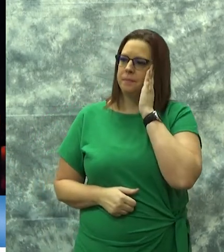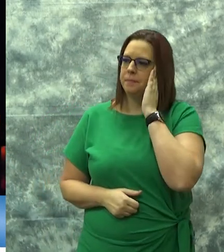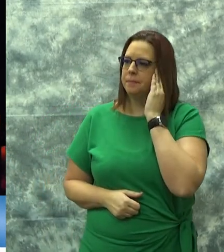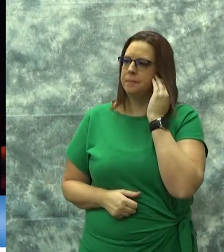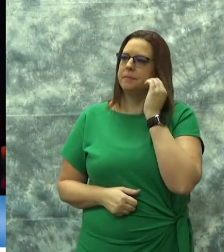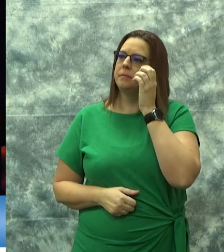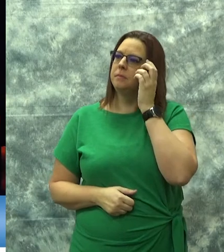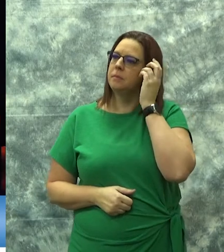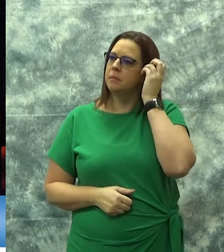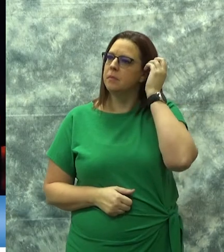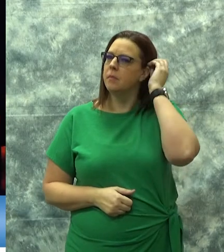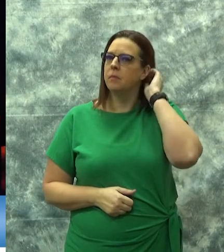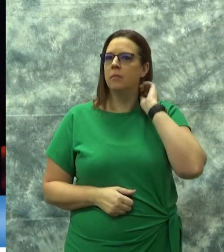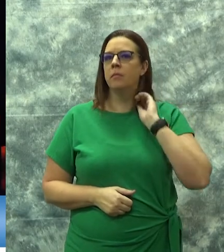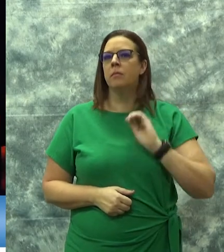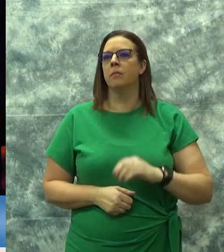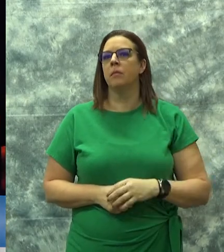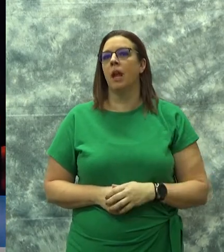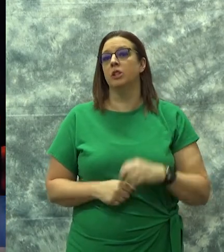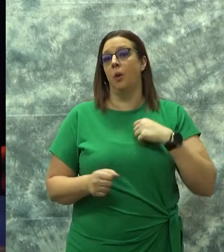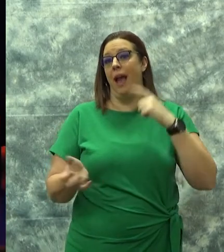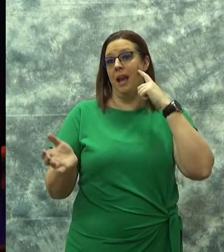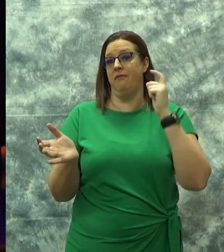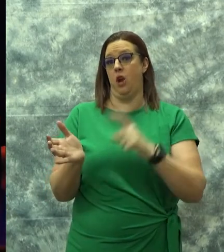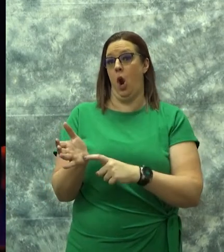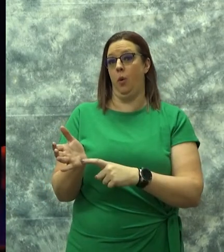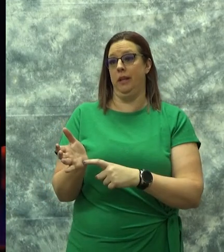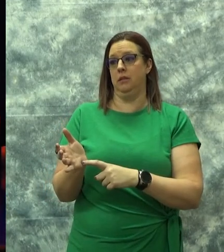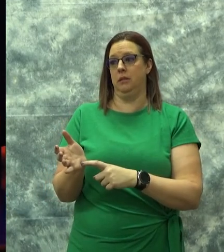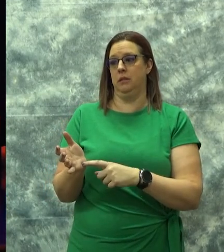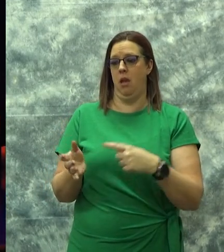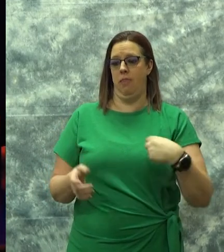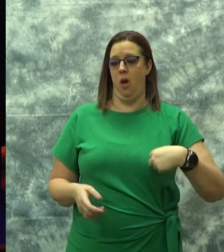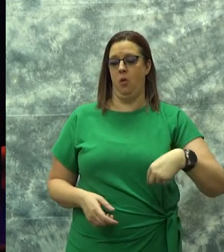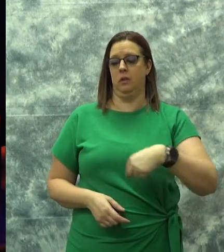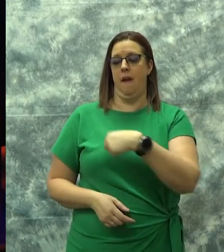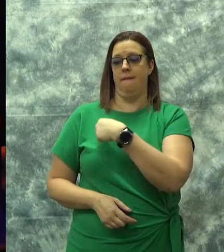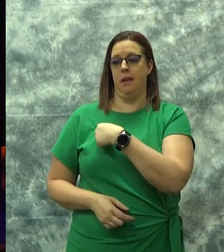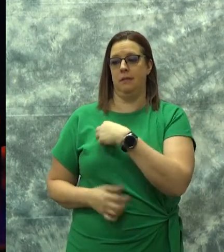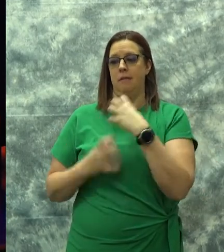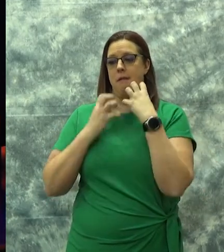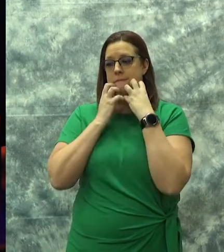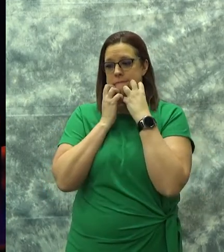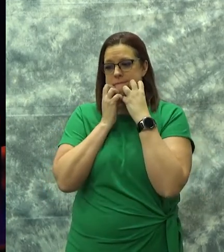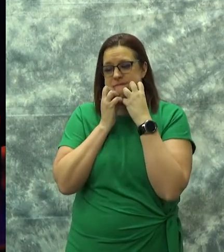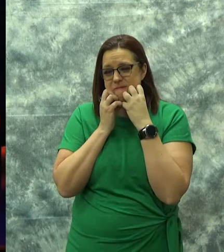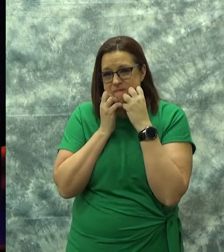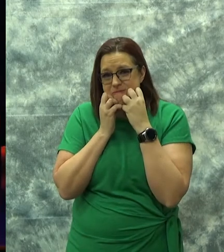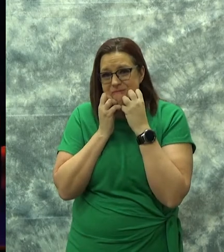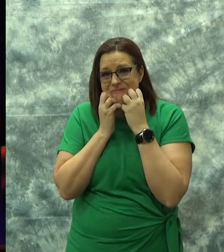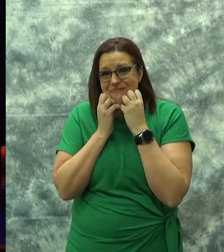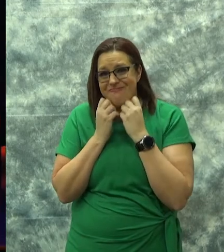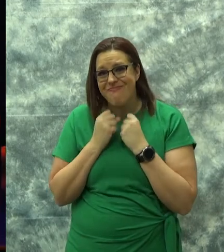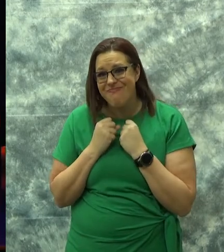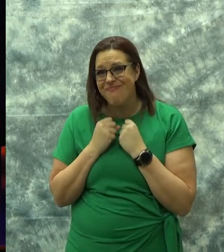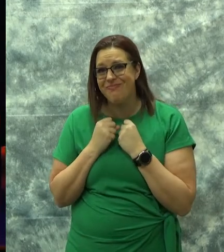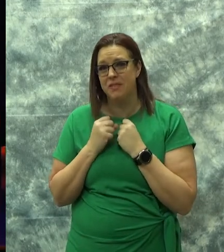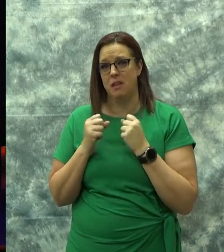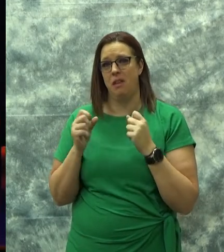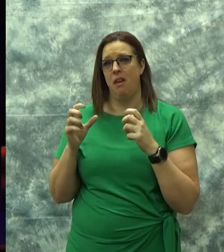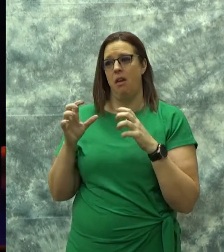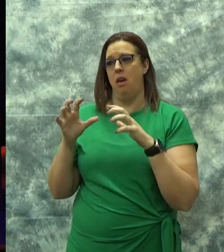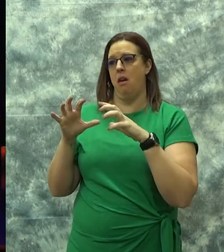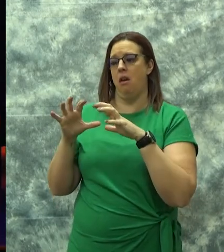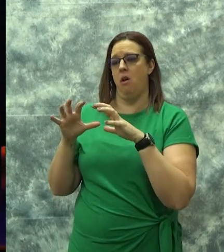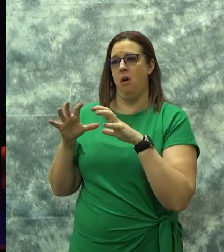I notice that those of us who care so much about the state of the world,